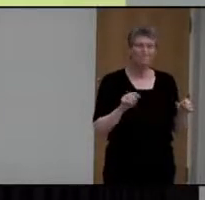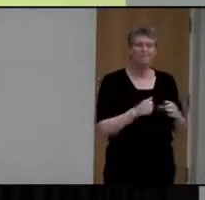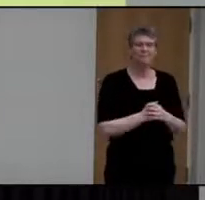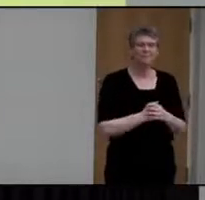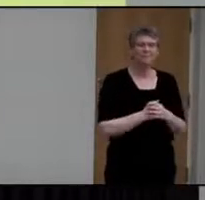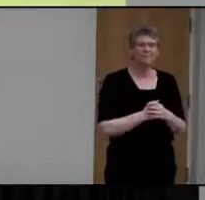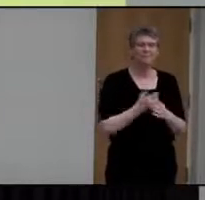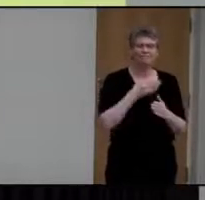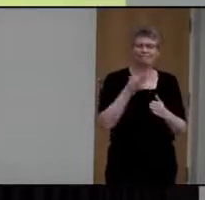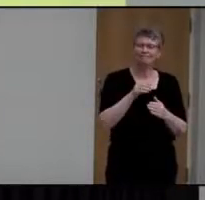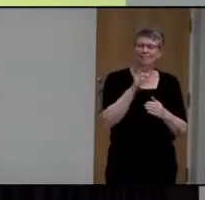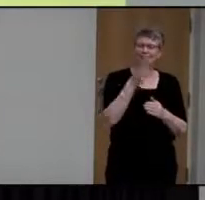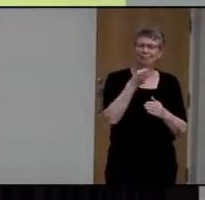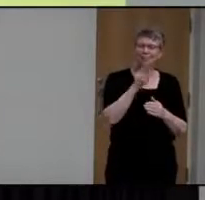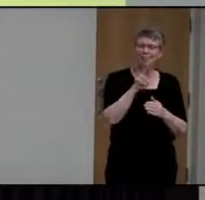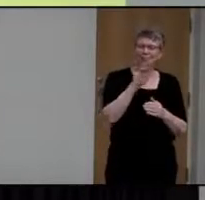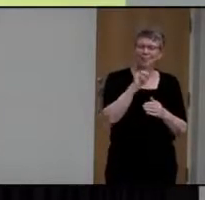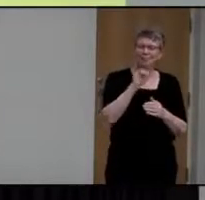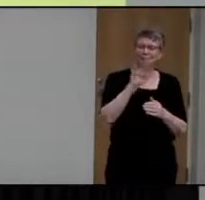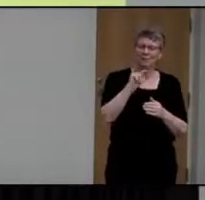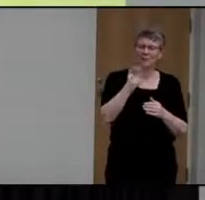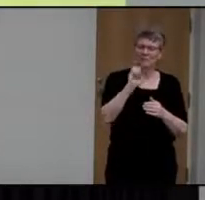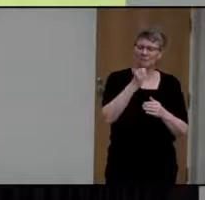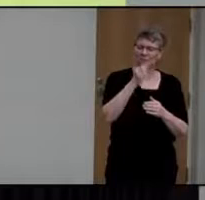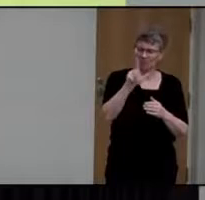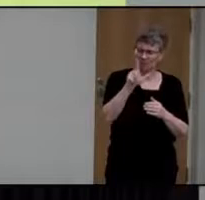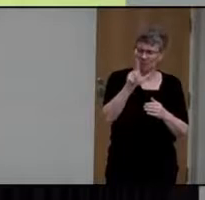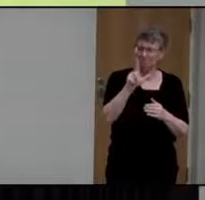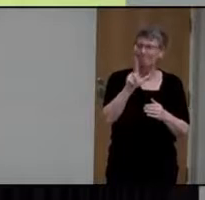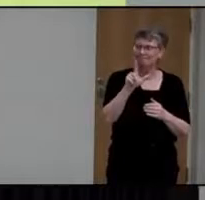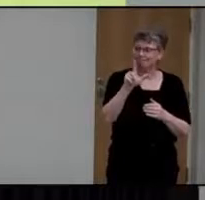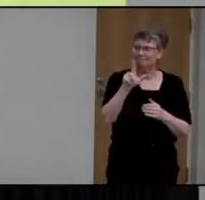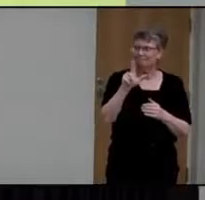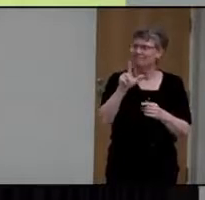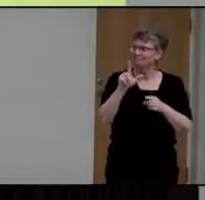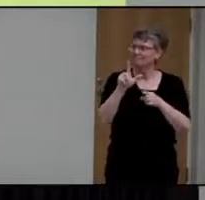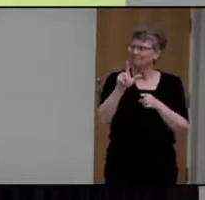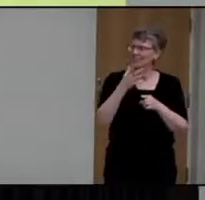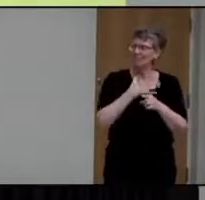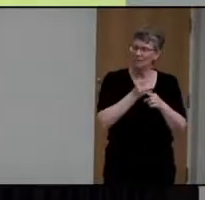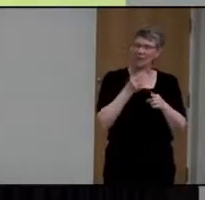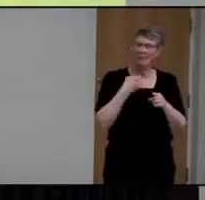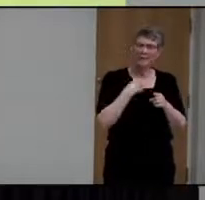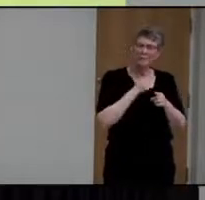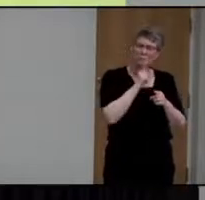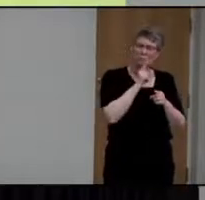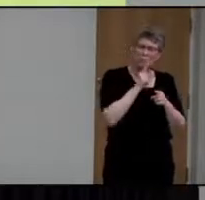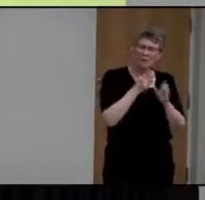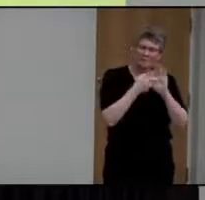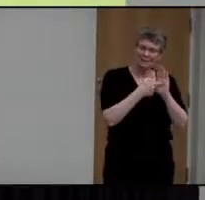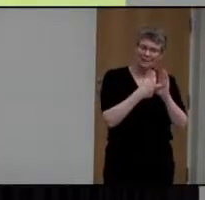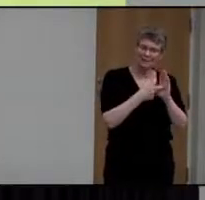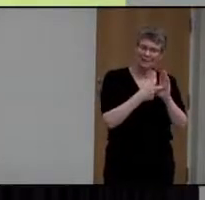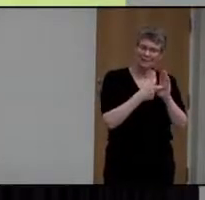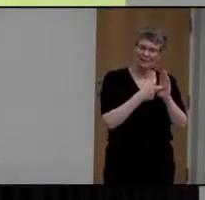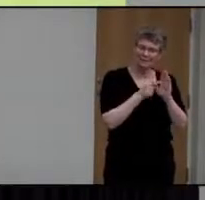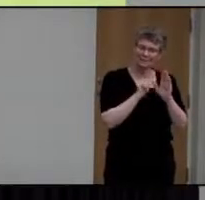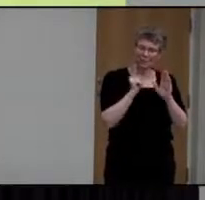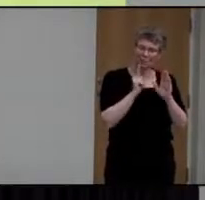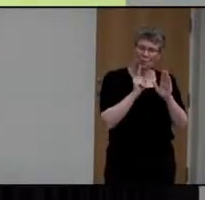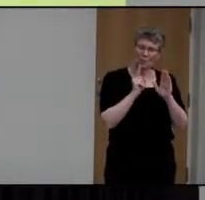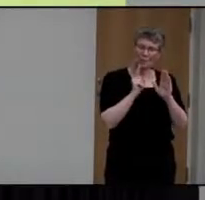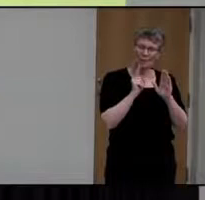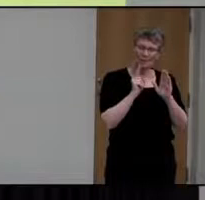Mitchell, isn't it interesting, because we're, here we have examples, and very real examples of where the human element is